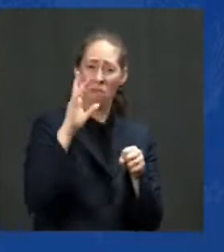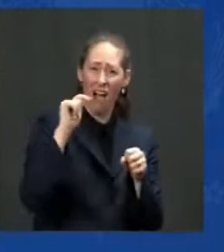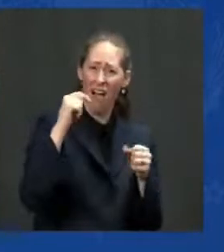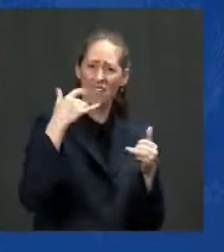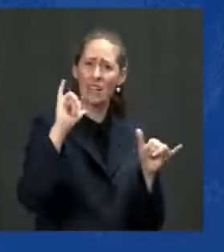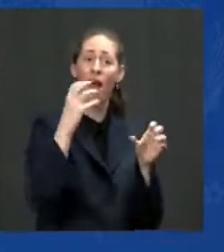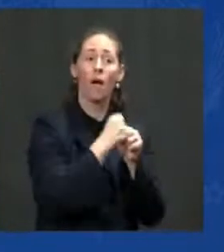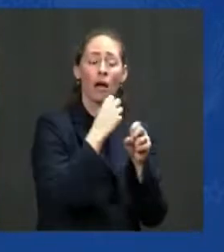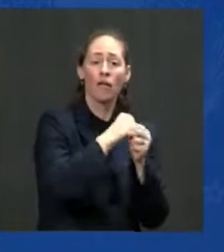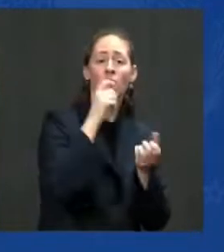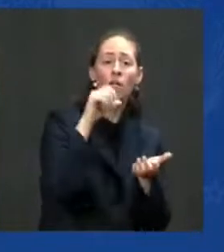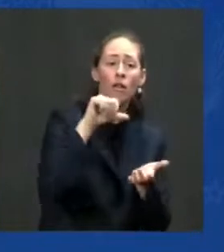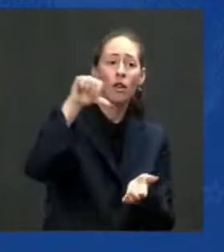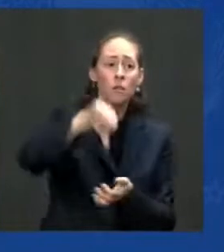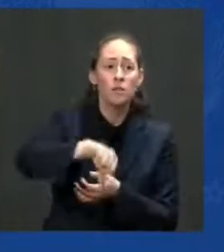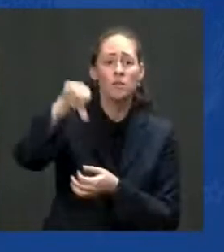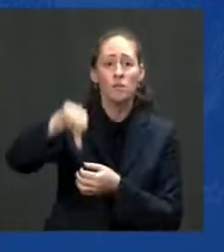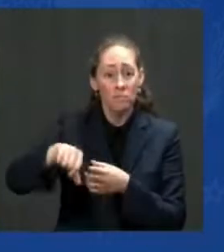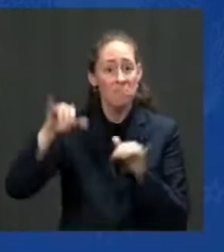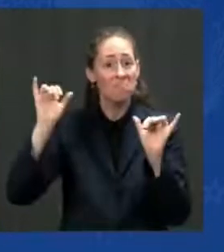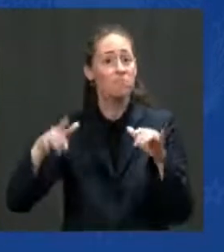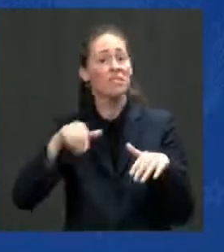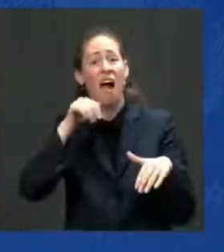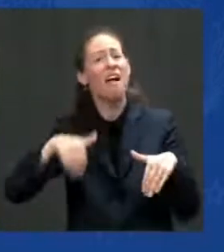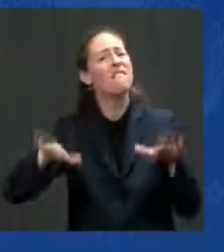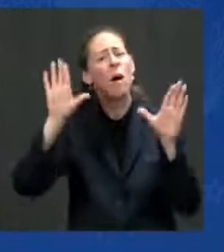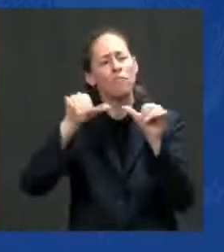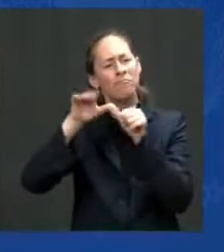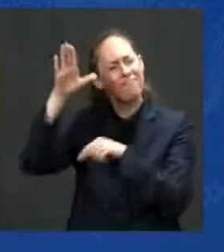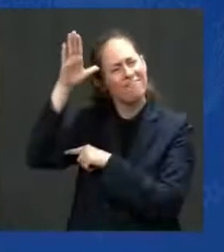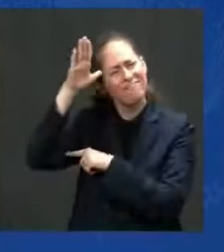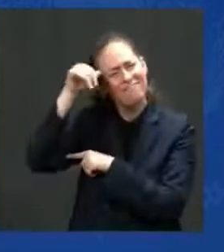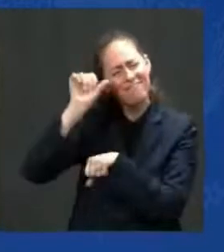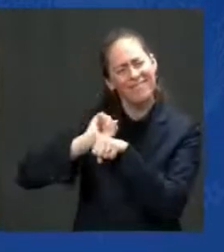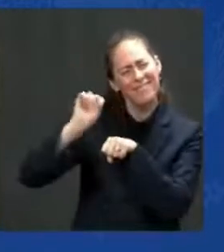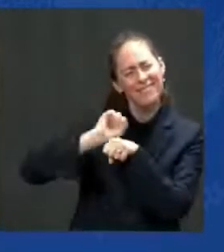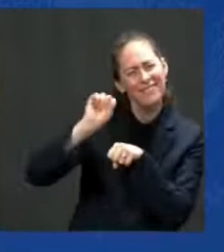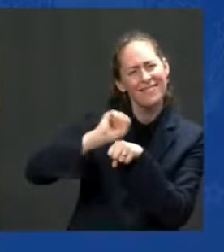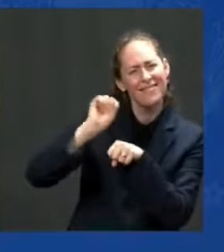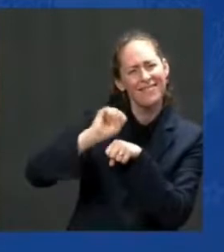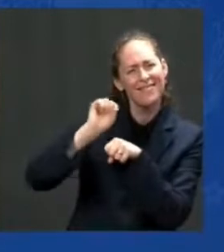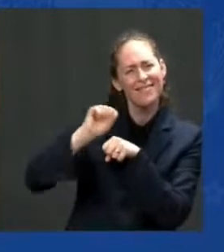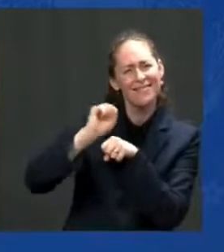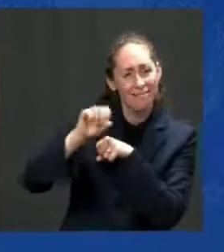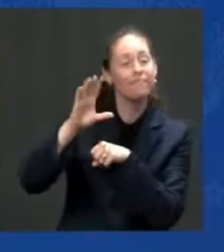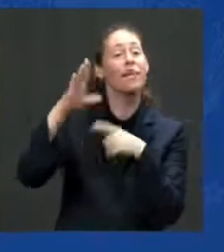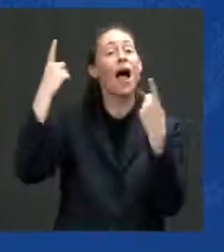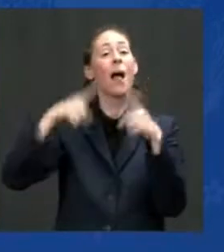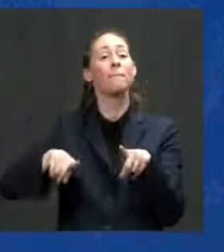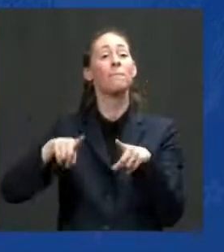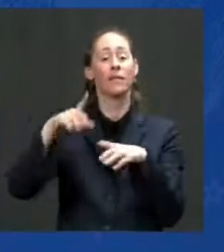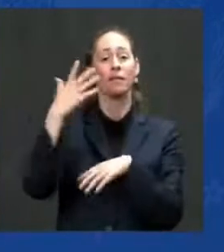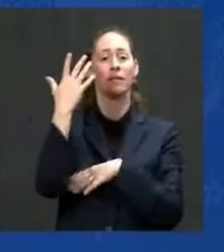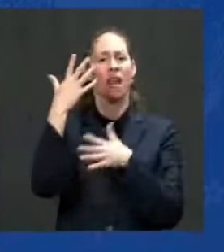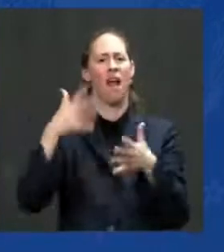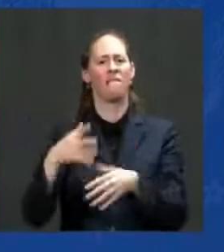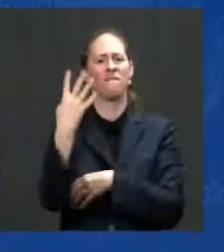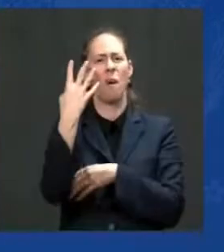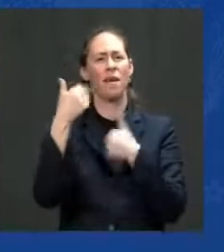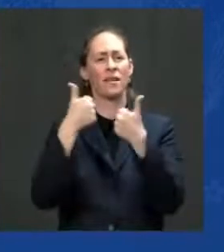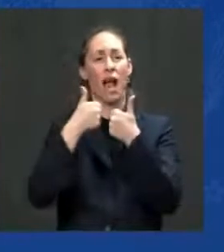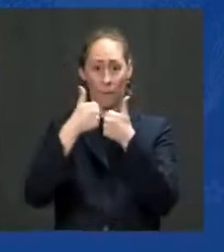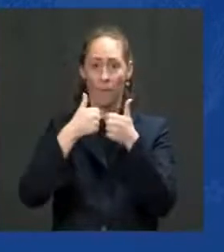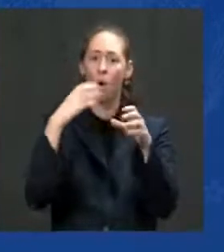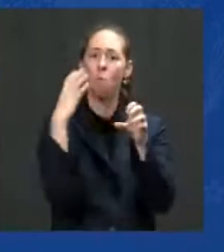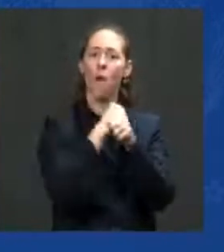fold and always got up, dug deep. They won their last 4 games of the season and then stormed through the playoffs, winning on